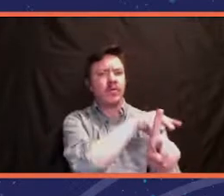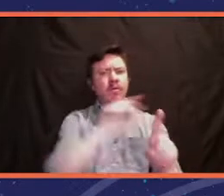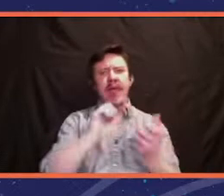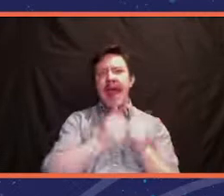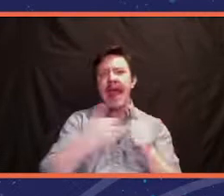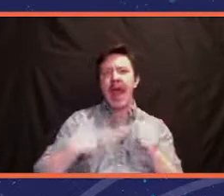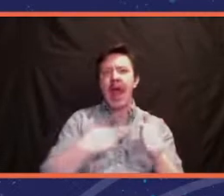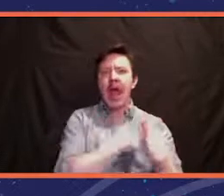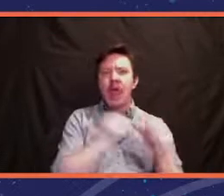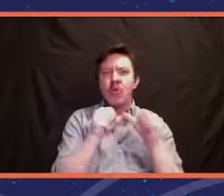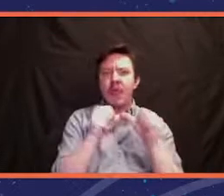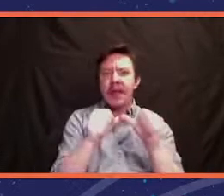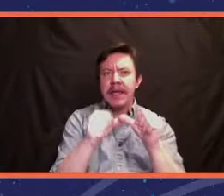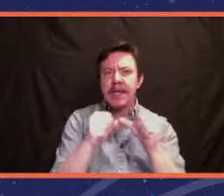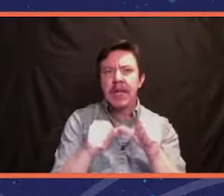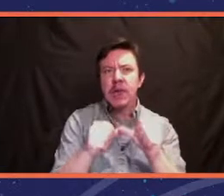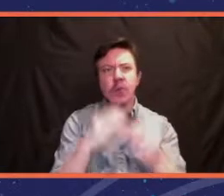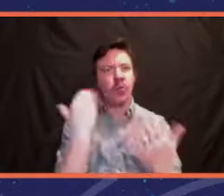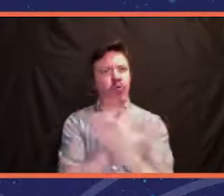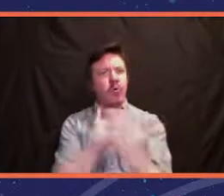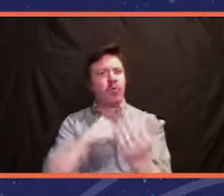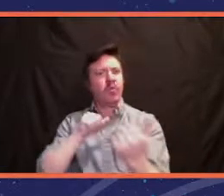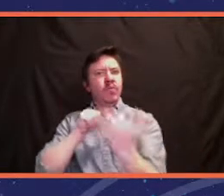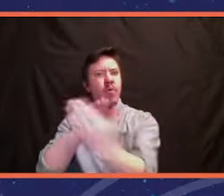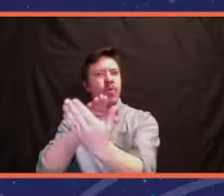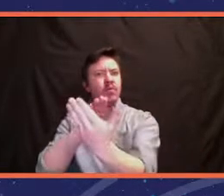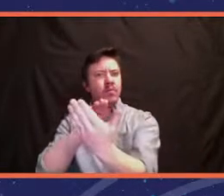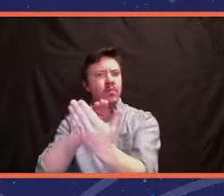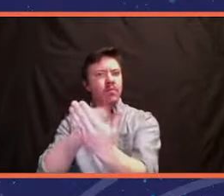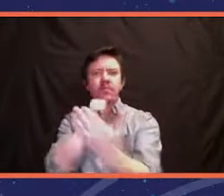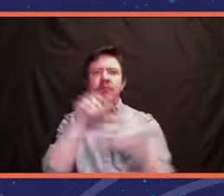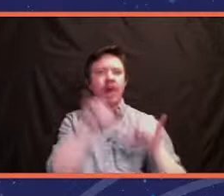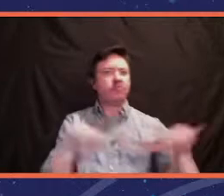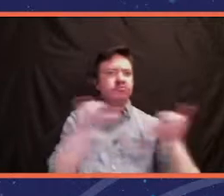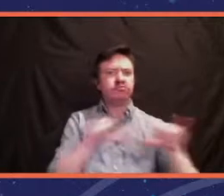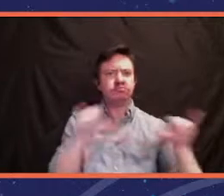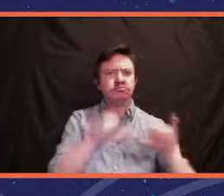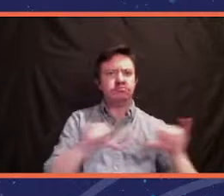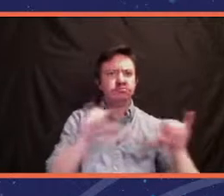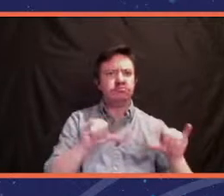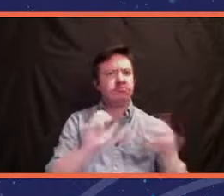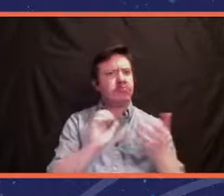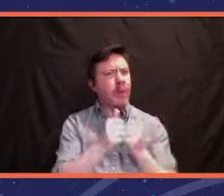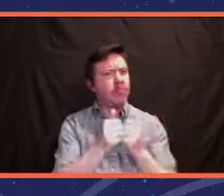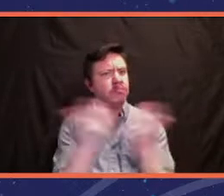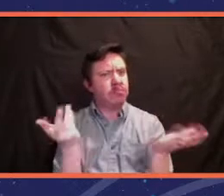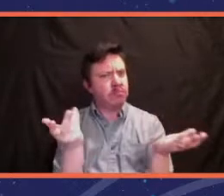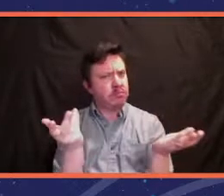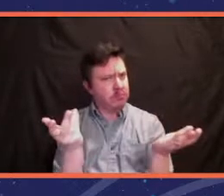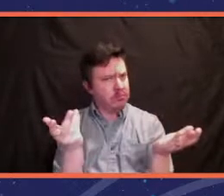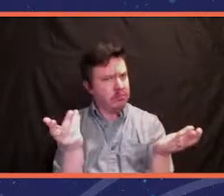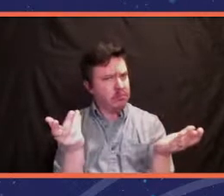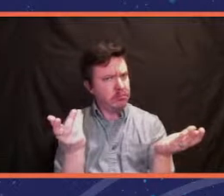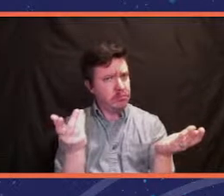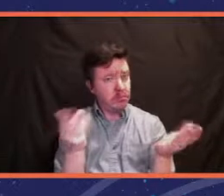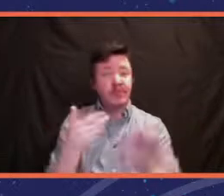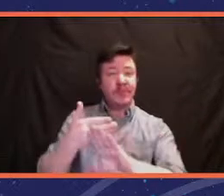alternative form thing which we've been doing for a very long time? Because before the